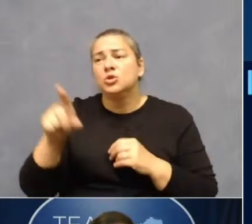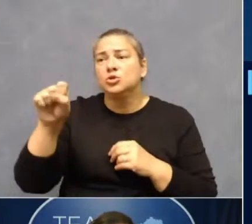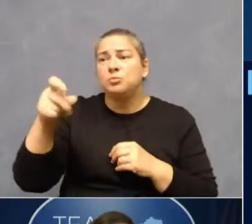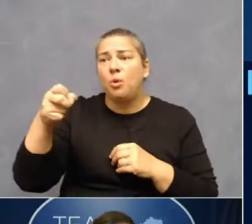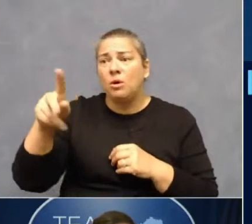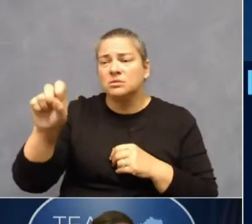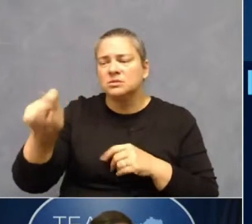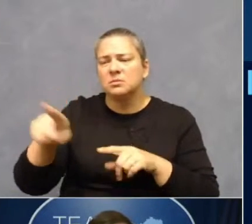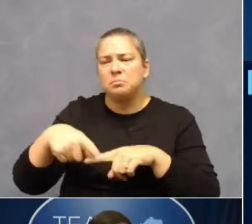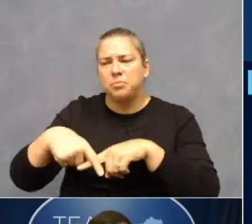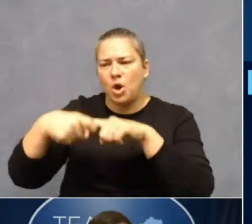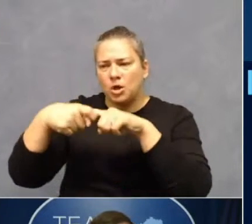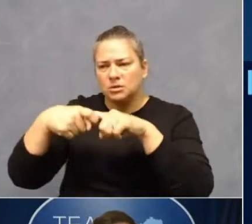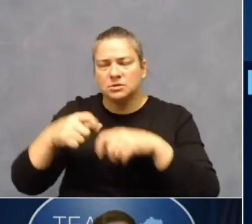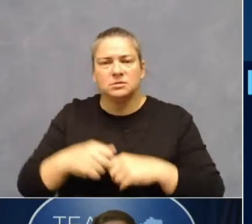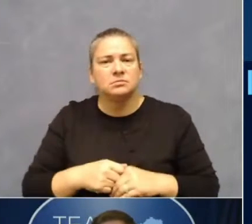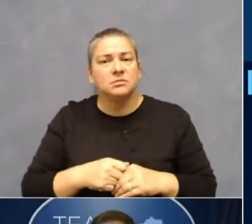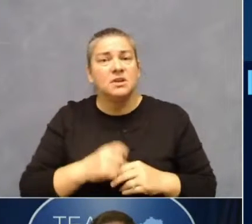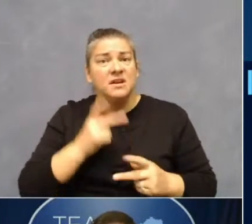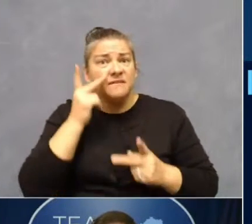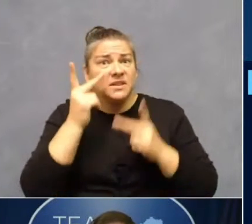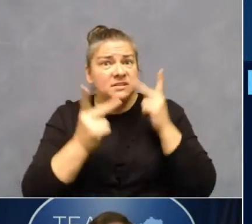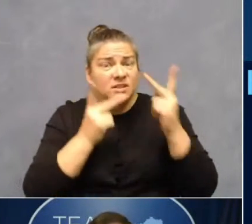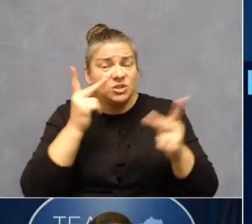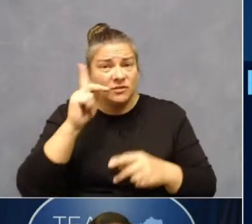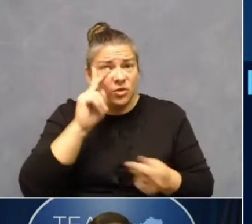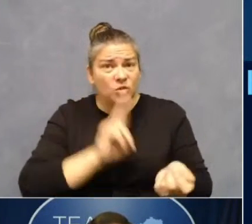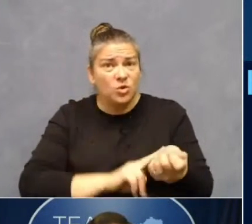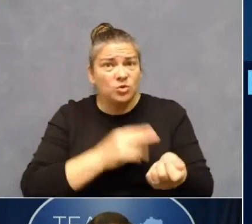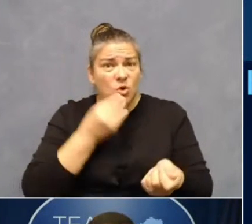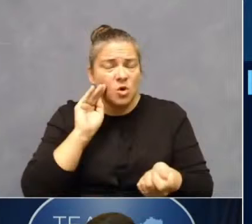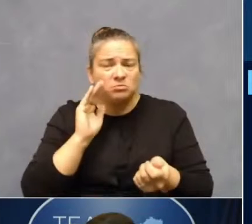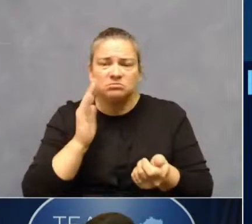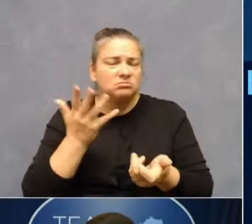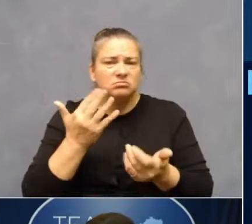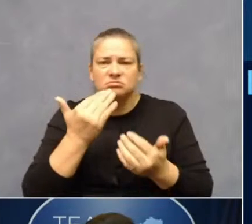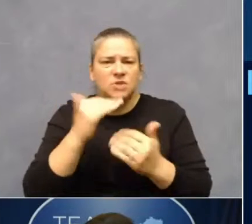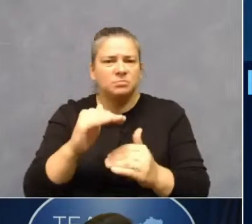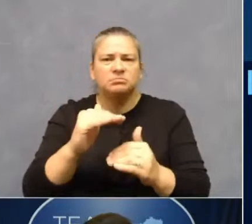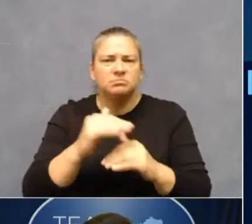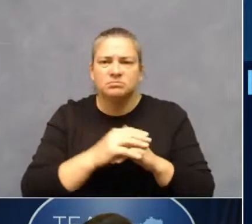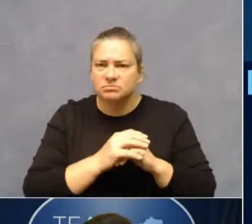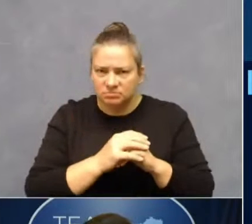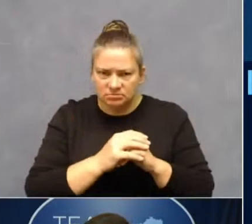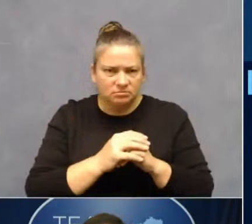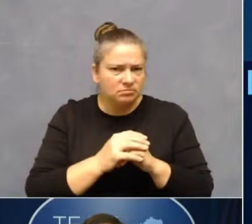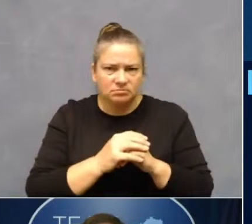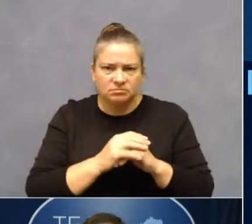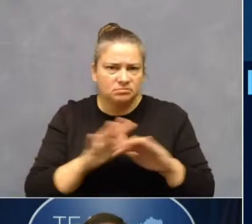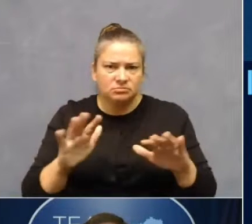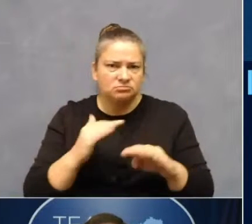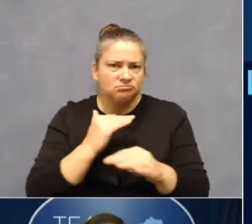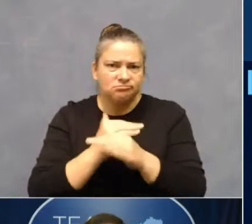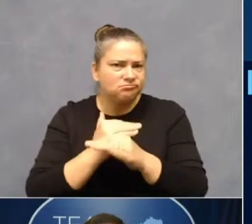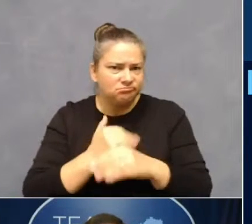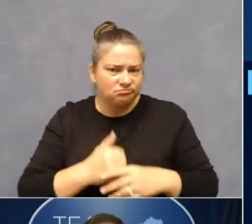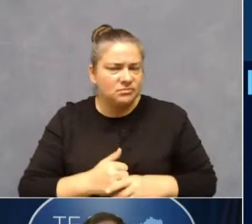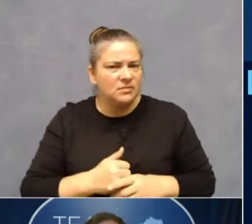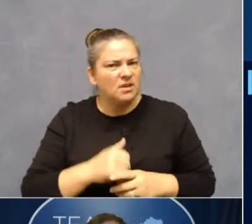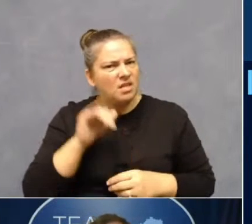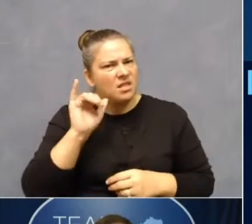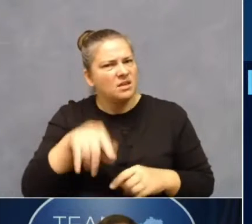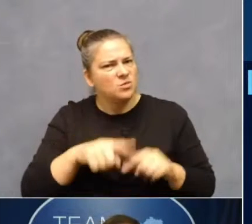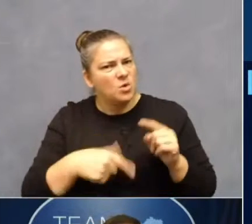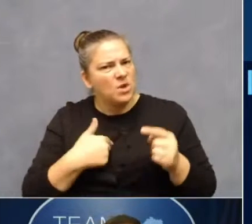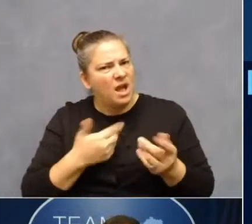We restrict visitation for those in long-term care facilities from their loved ones. That's what we ask.